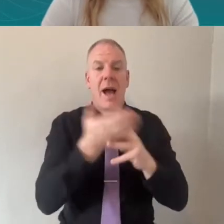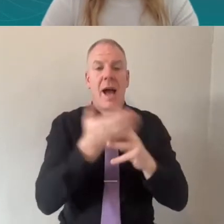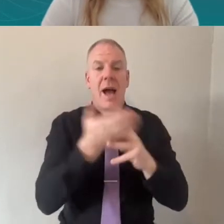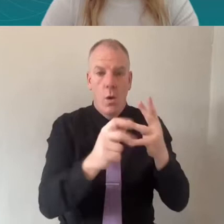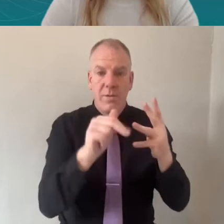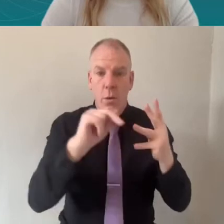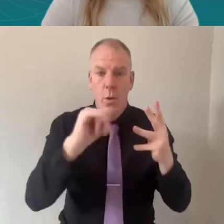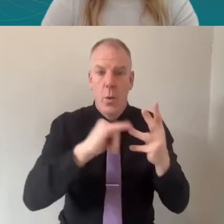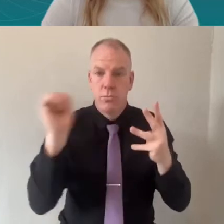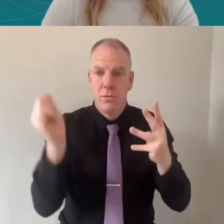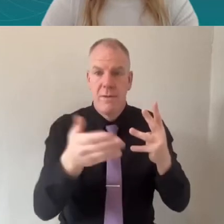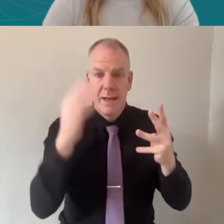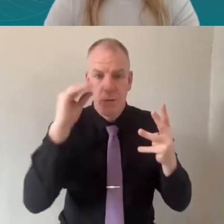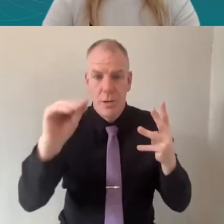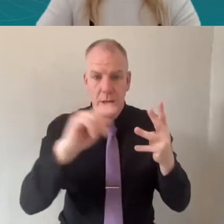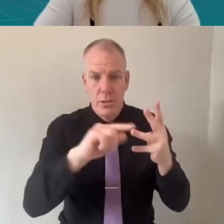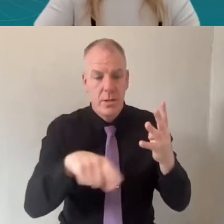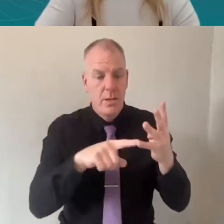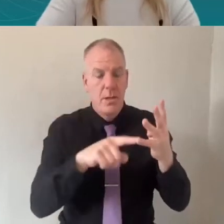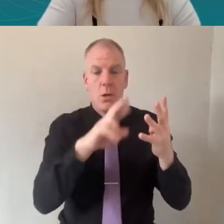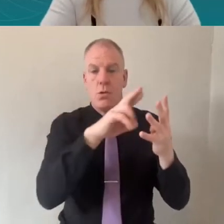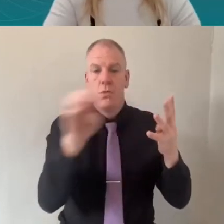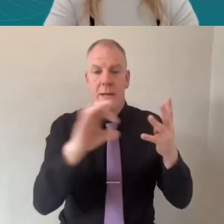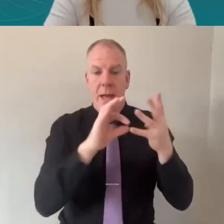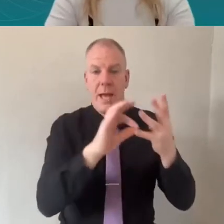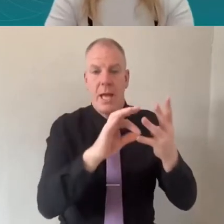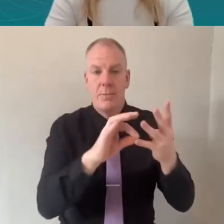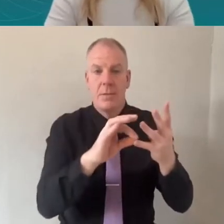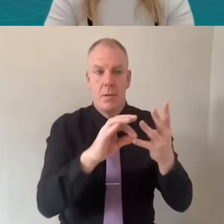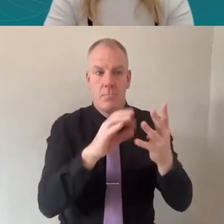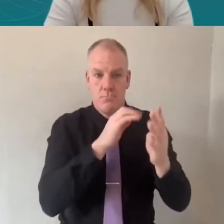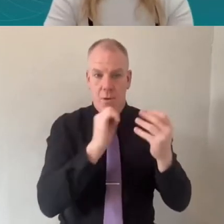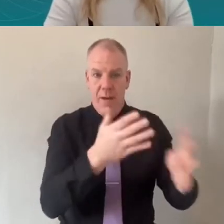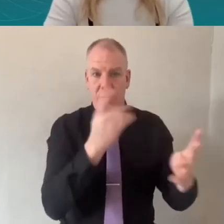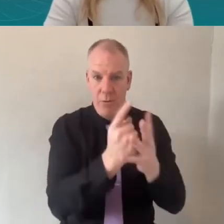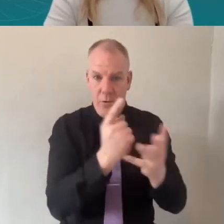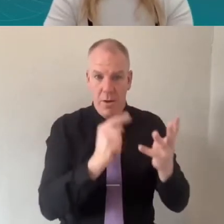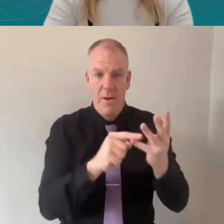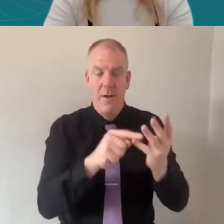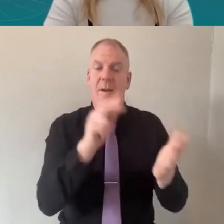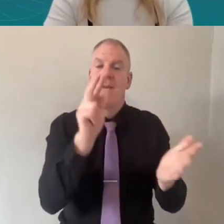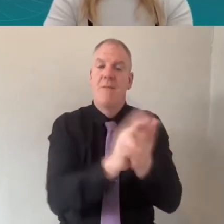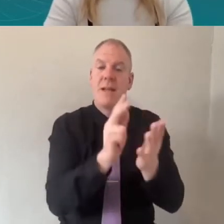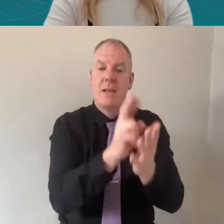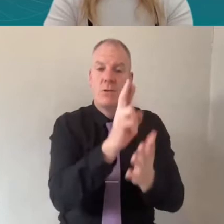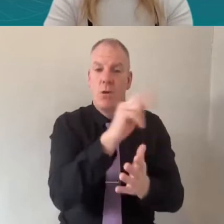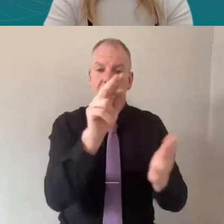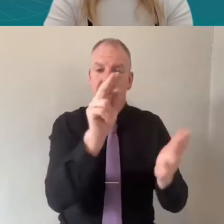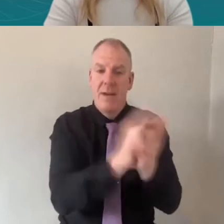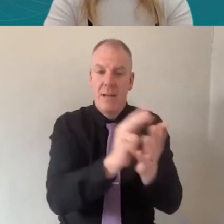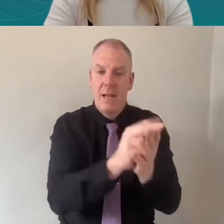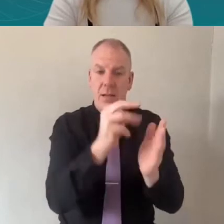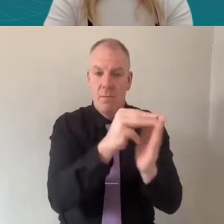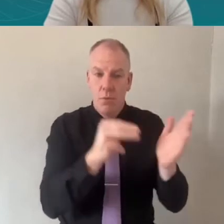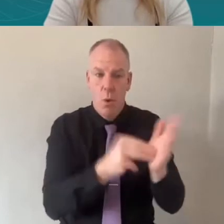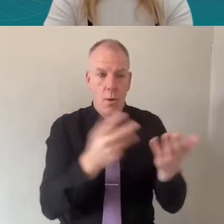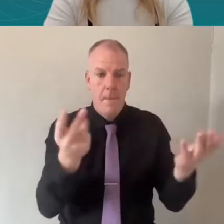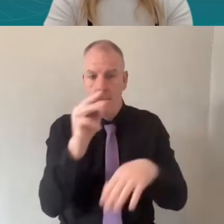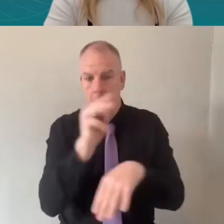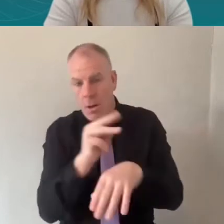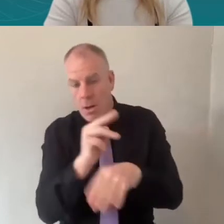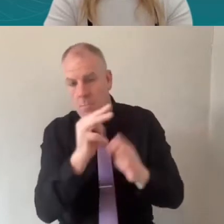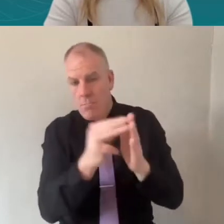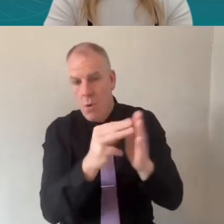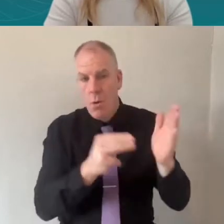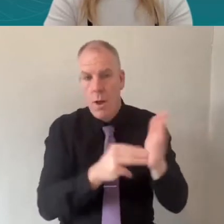new providers, re-engagement of existing providers, validation and revalidation of programmes, programme monitoring, and